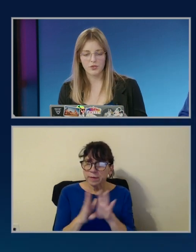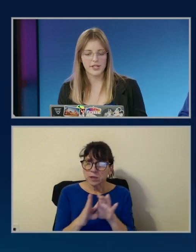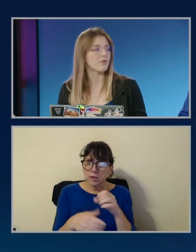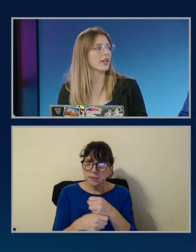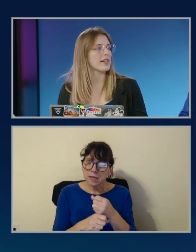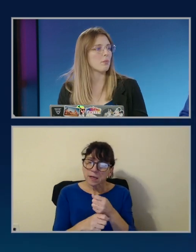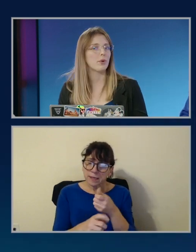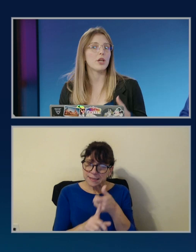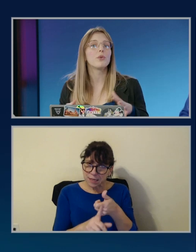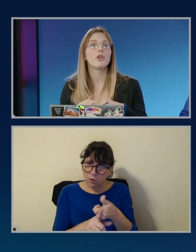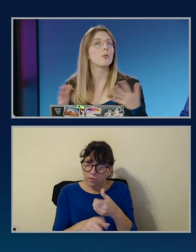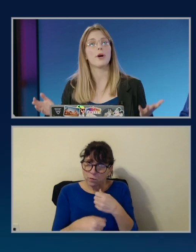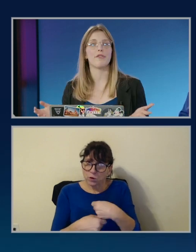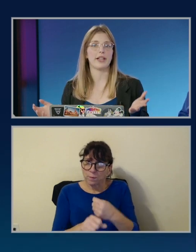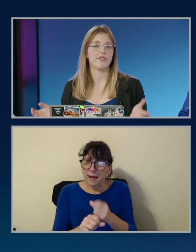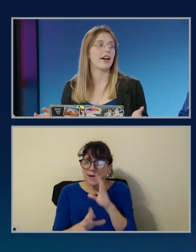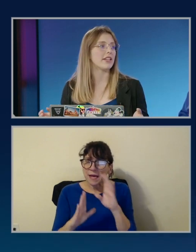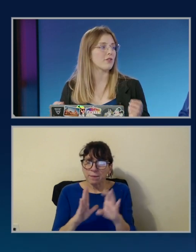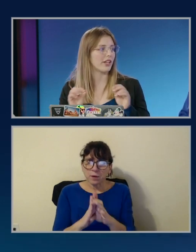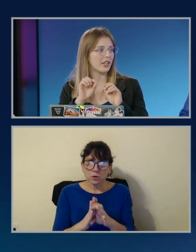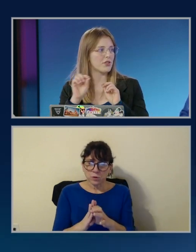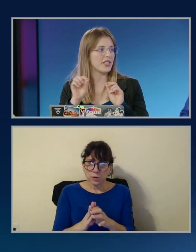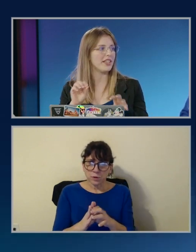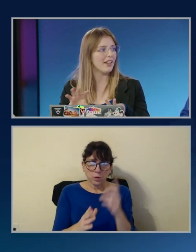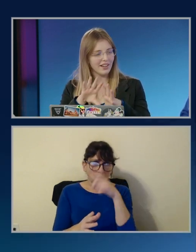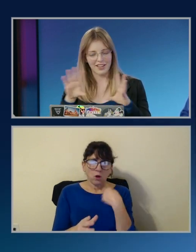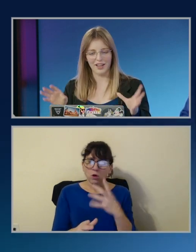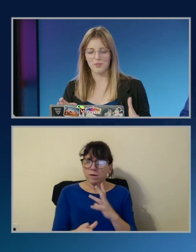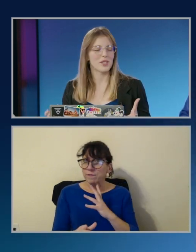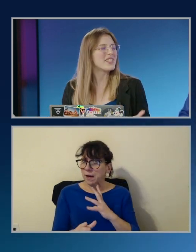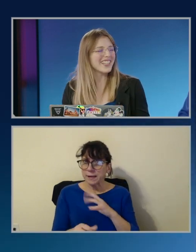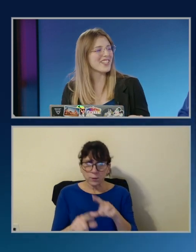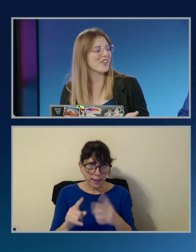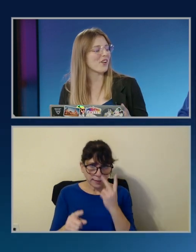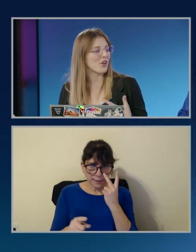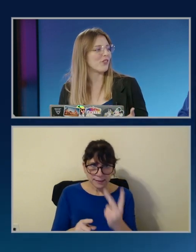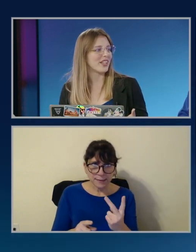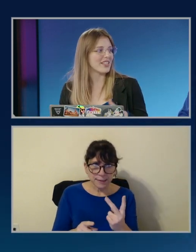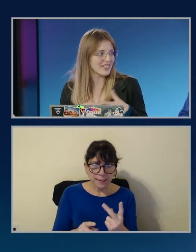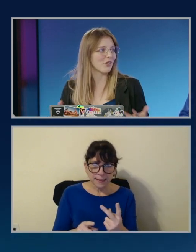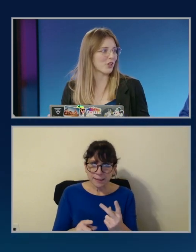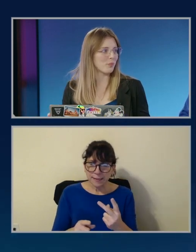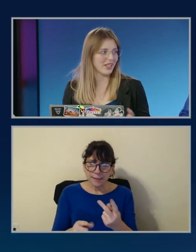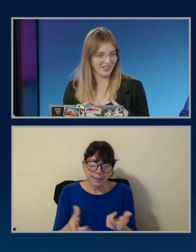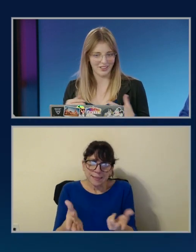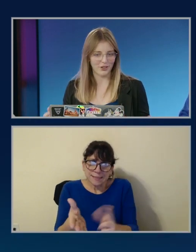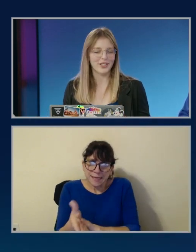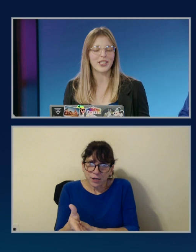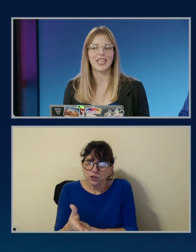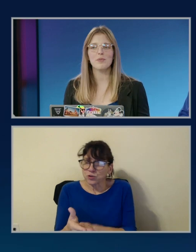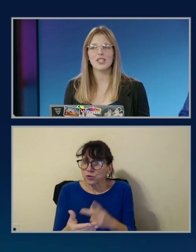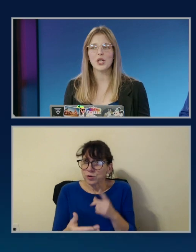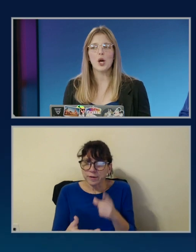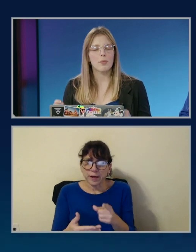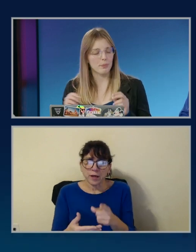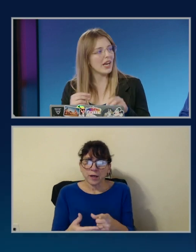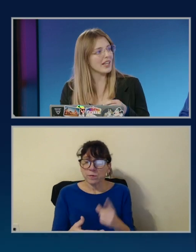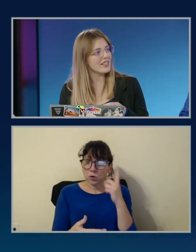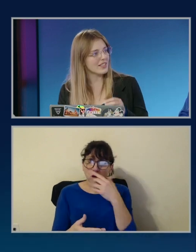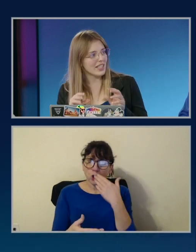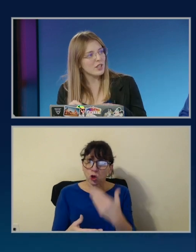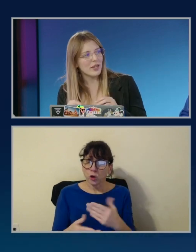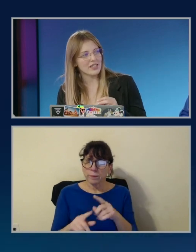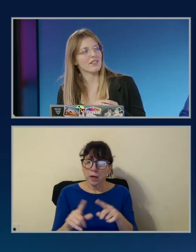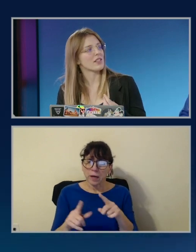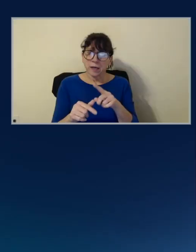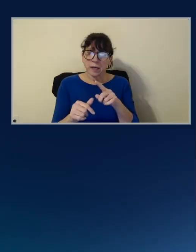Image Generator, for example, it will look perfectly fine. It's not like you see some signature over it. It's still going to be a great looking image. But behind